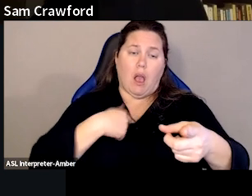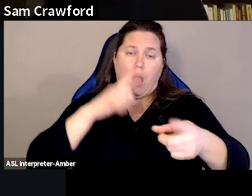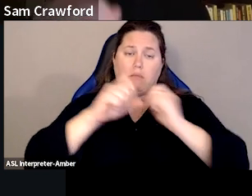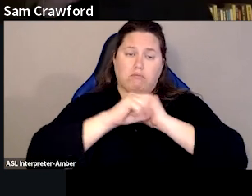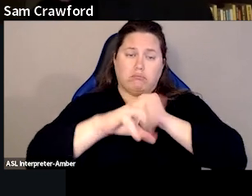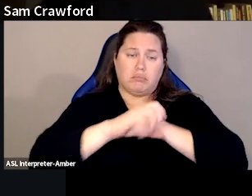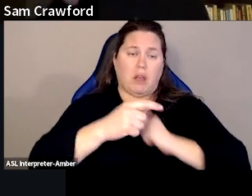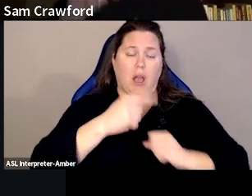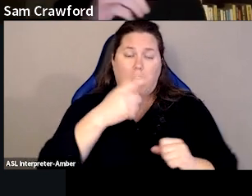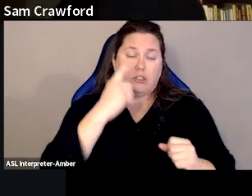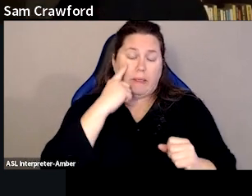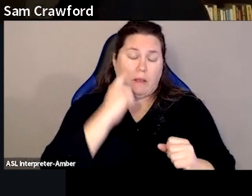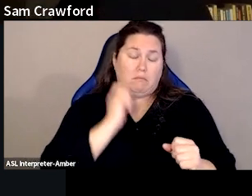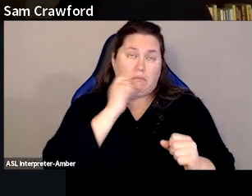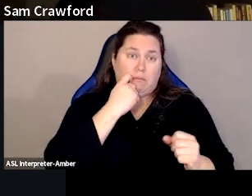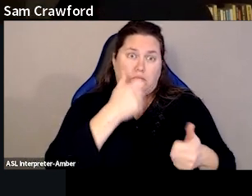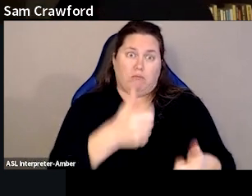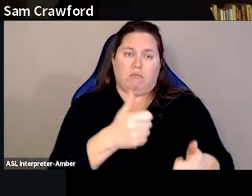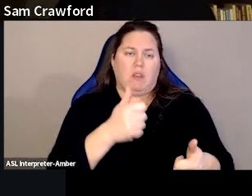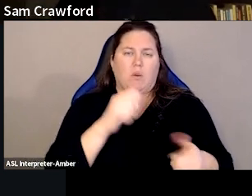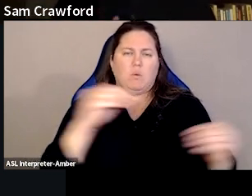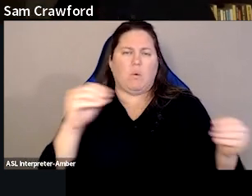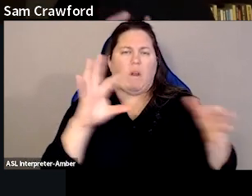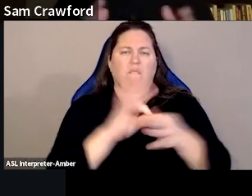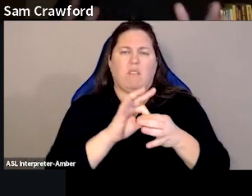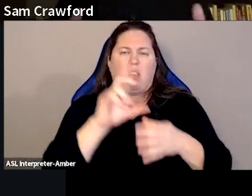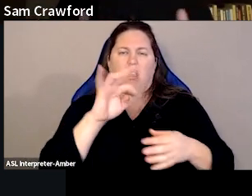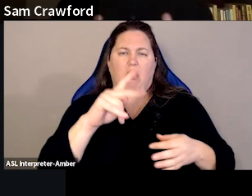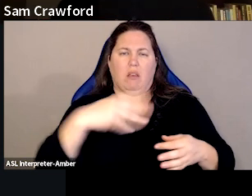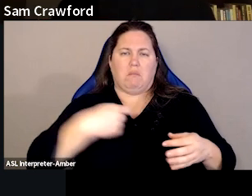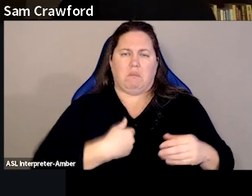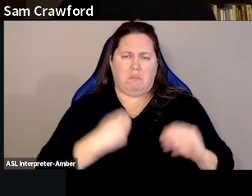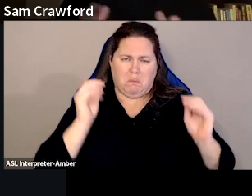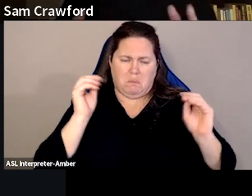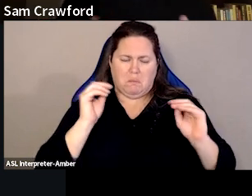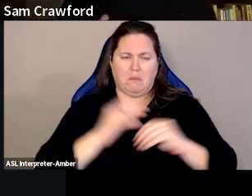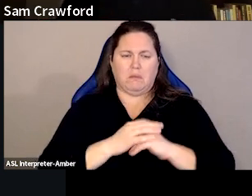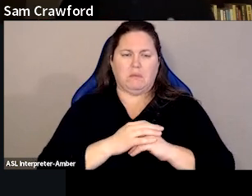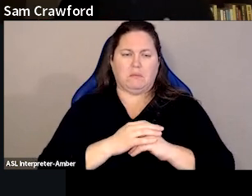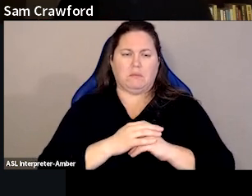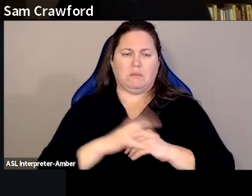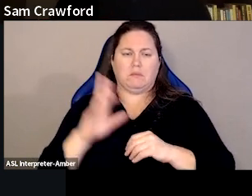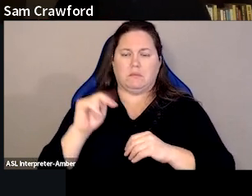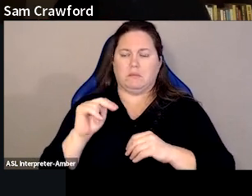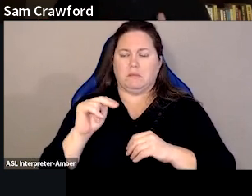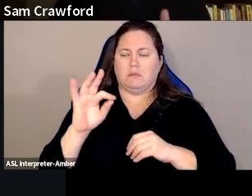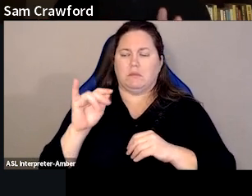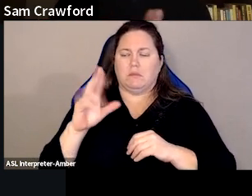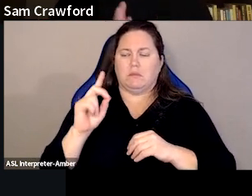tool. Then we've got Unfold. So Unfold allows you to create social media